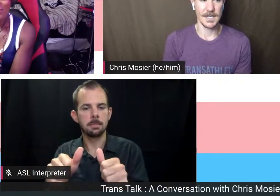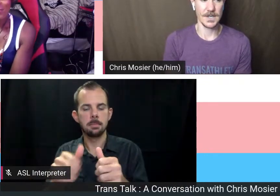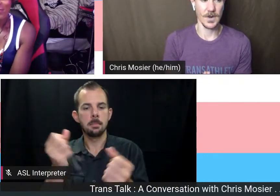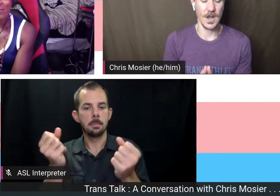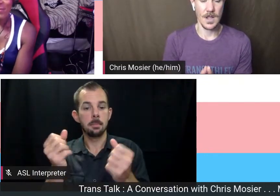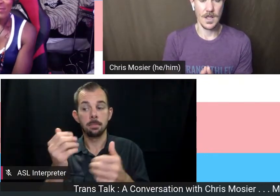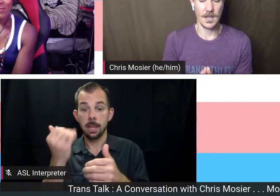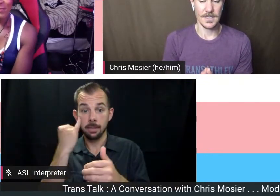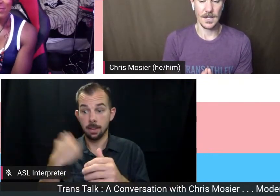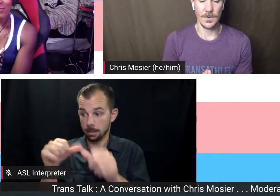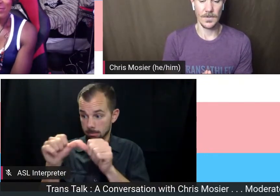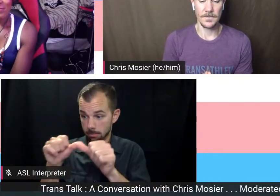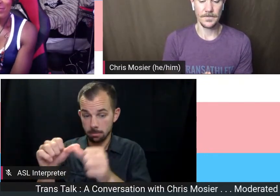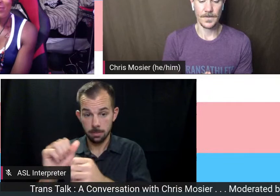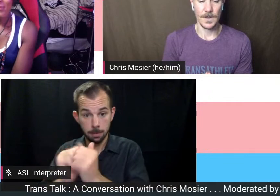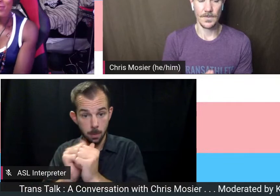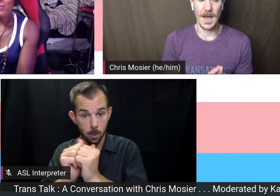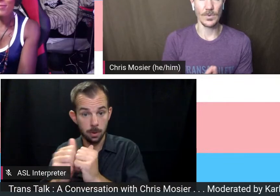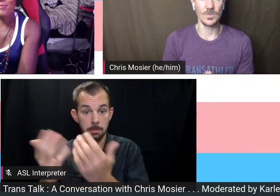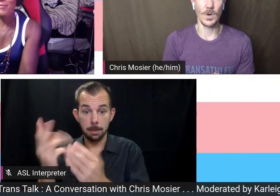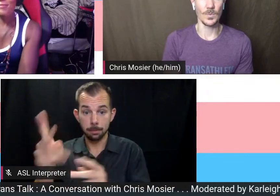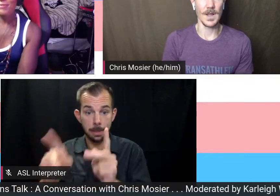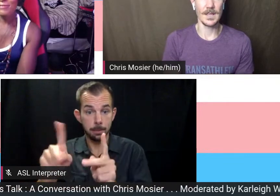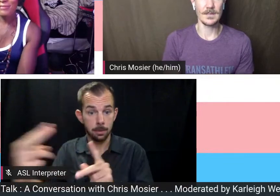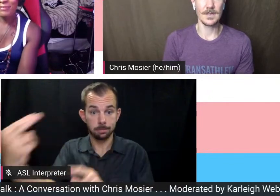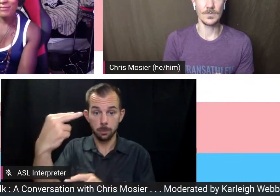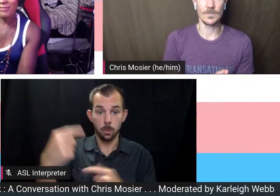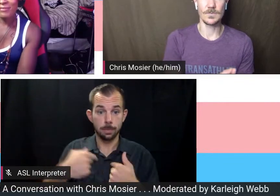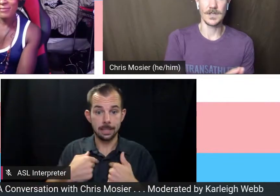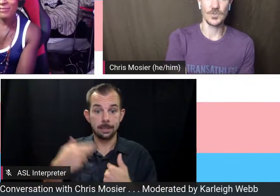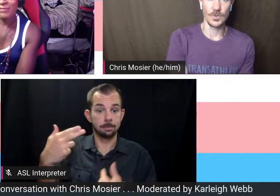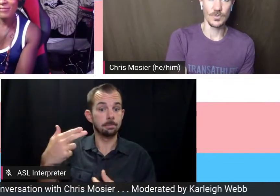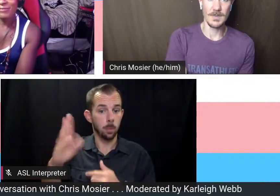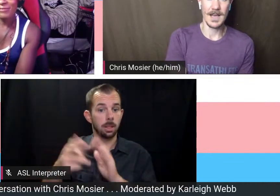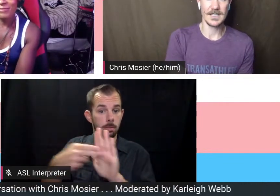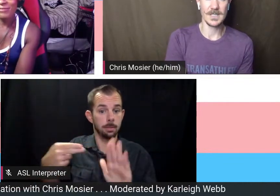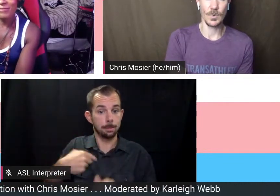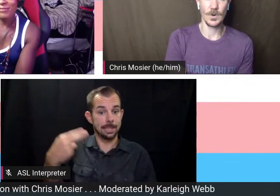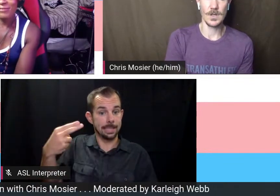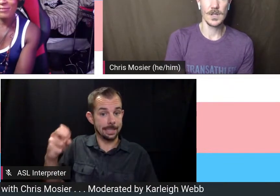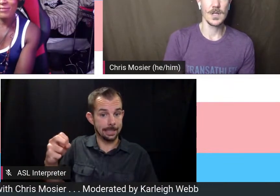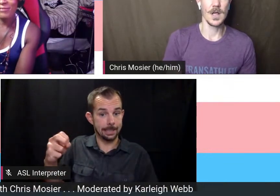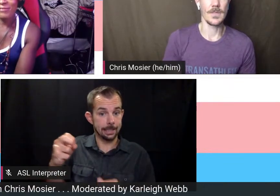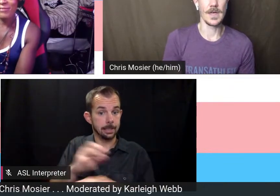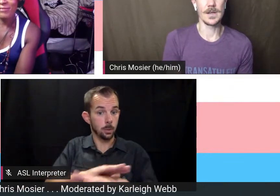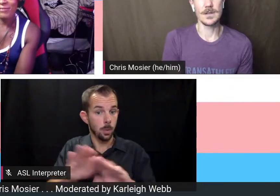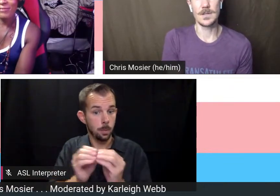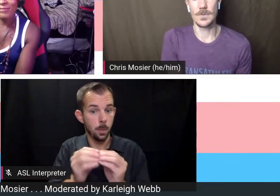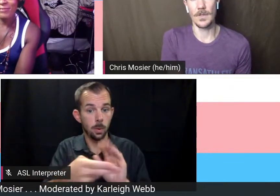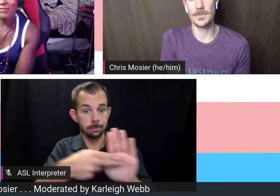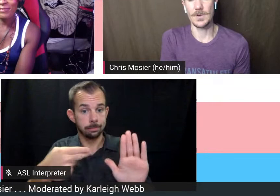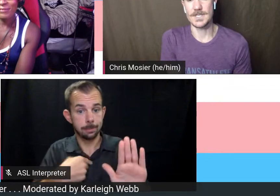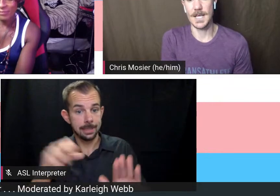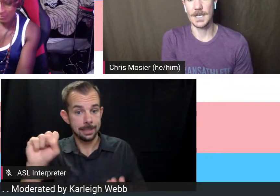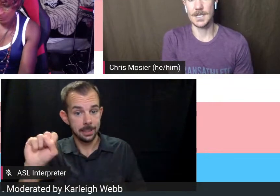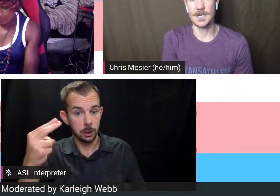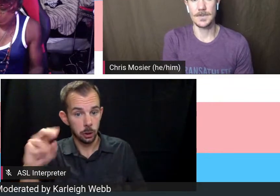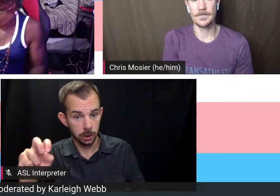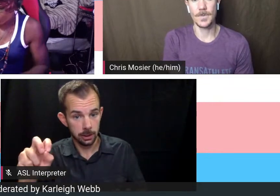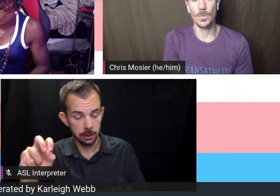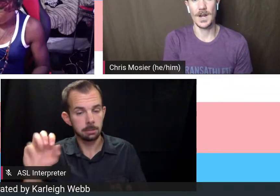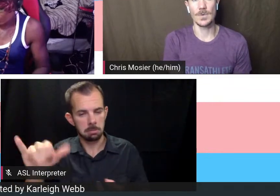in the center. And so, that was one way that drew me back to sport. And then, the other thing was